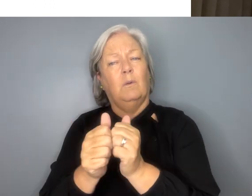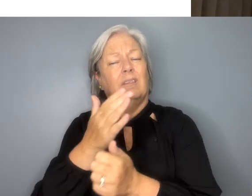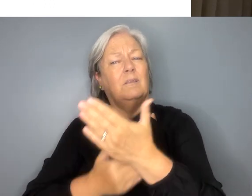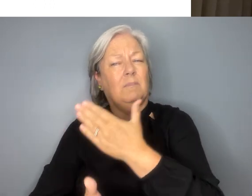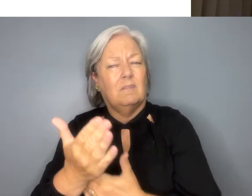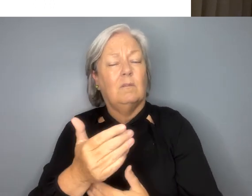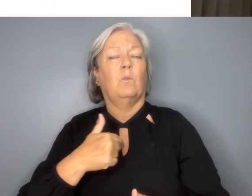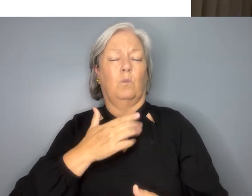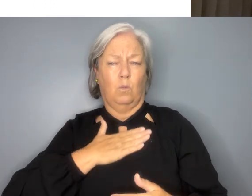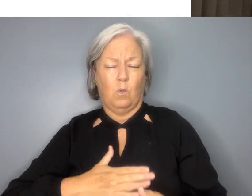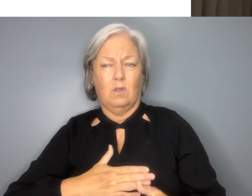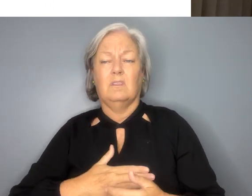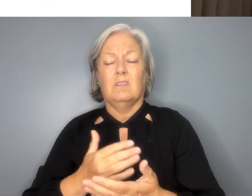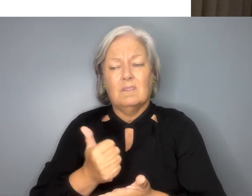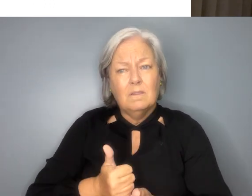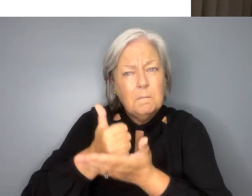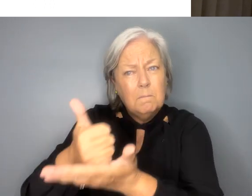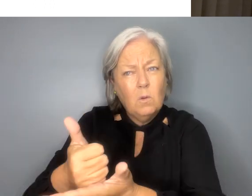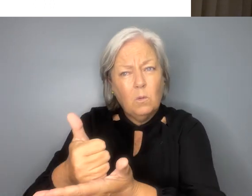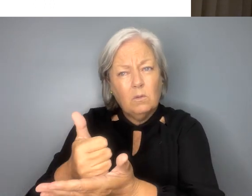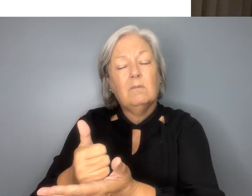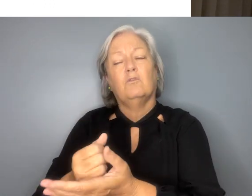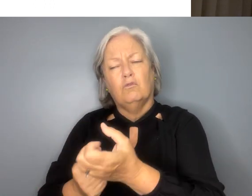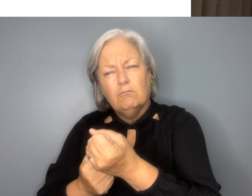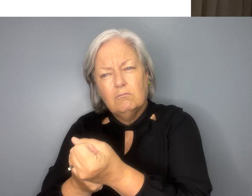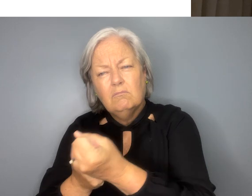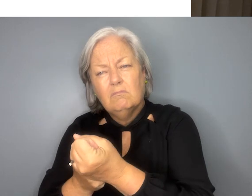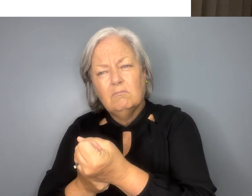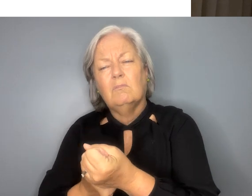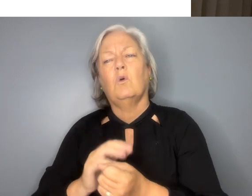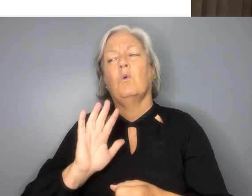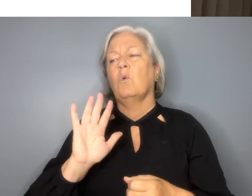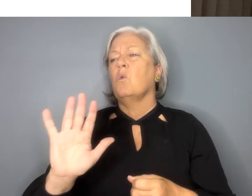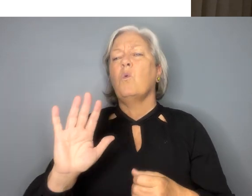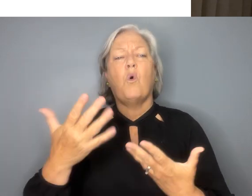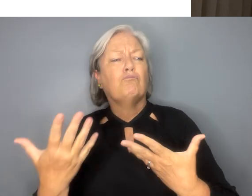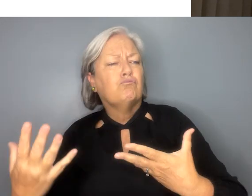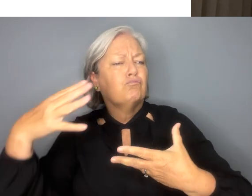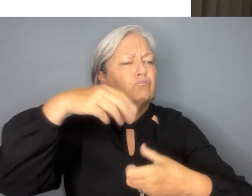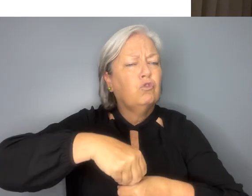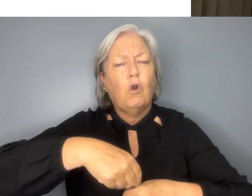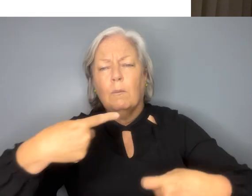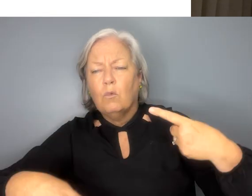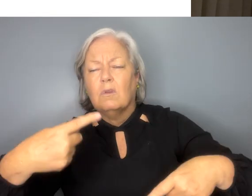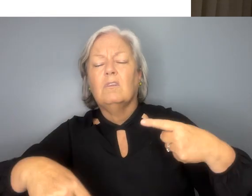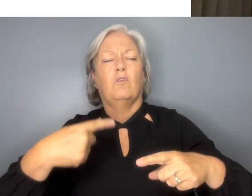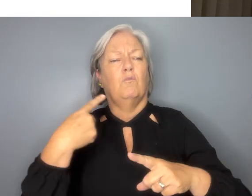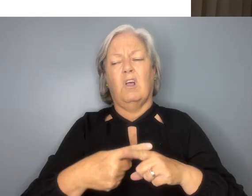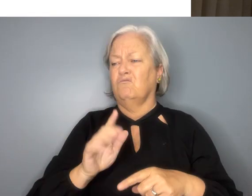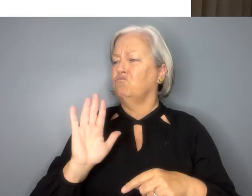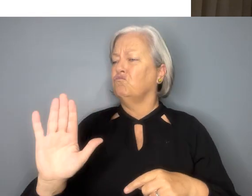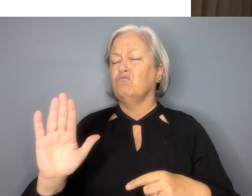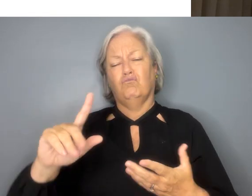with disabilities, and ensuring support measures to facilitate political participation and